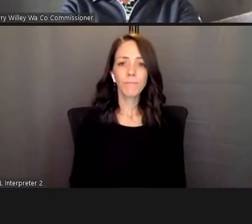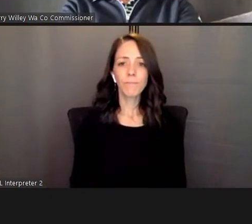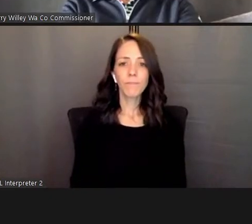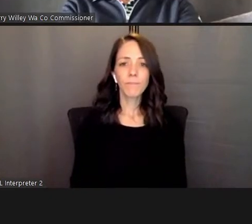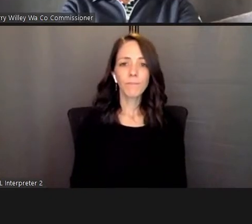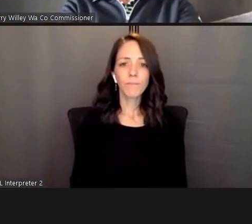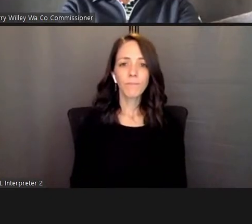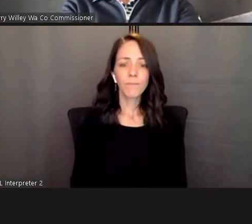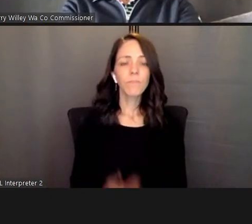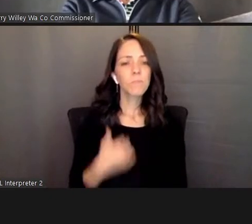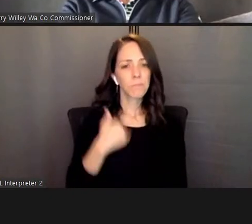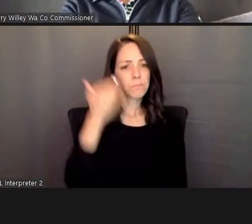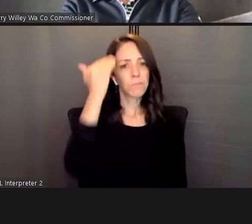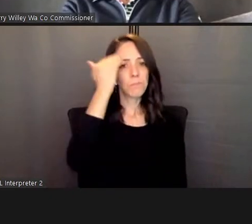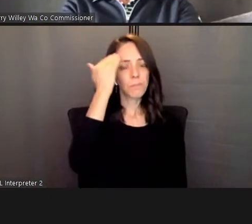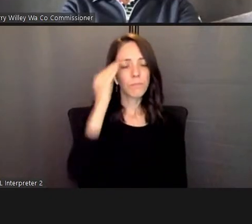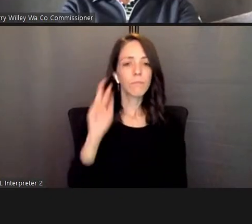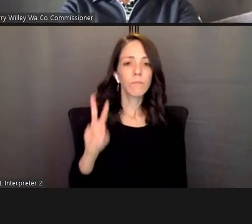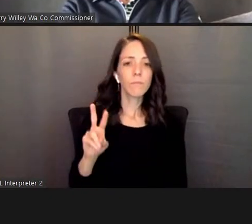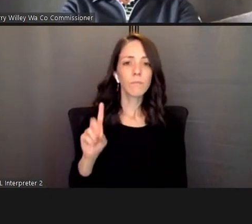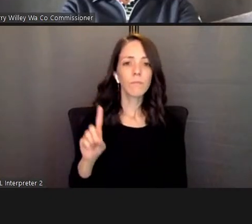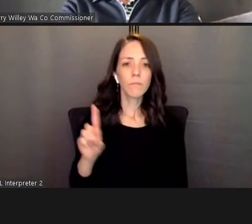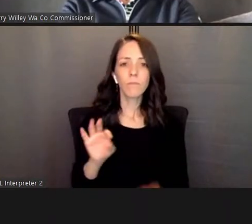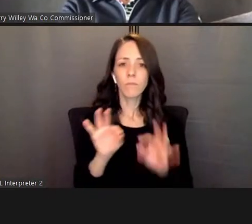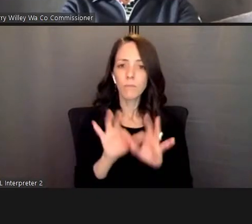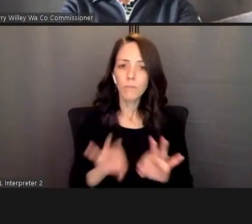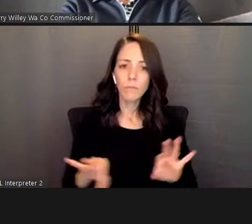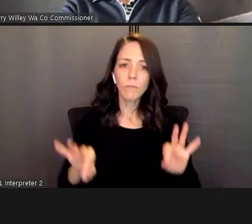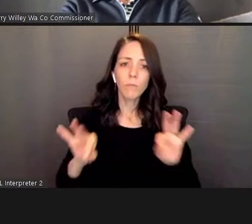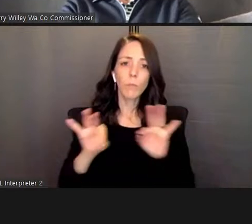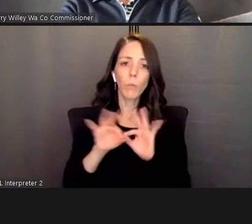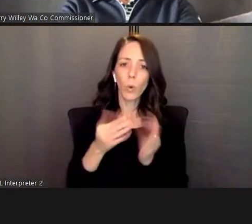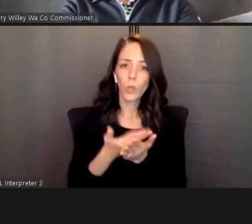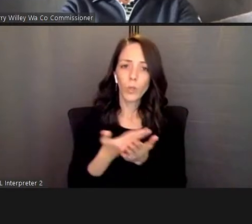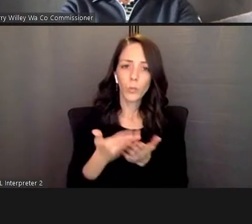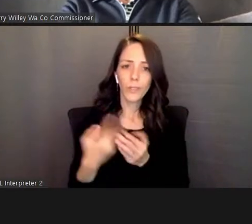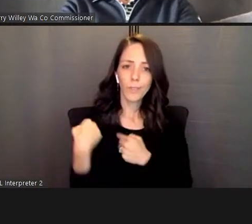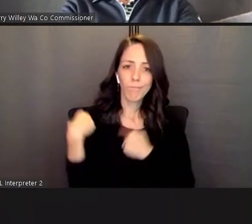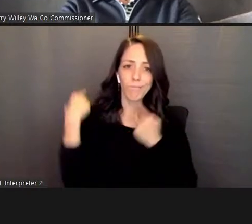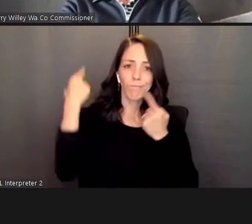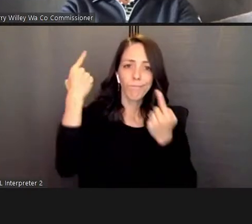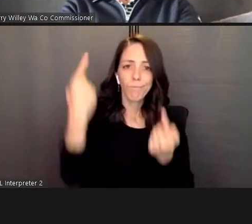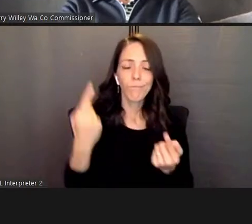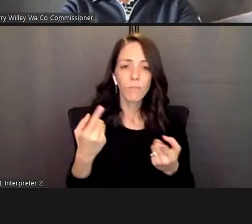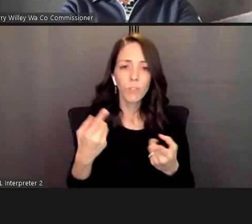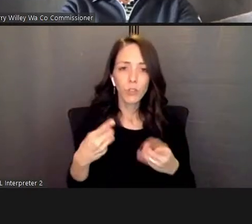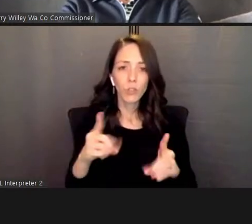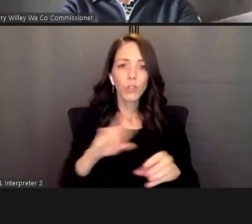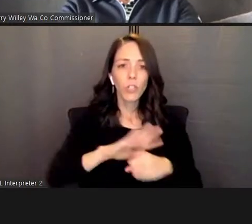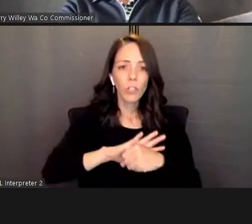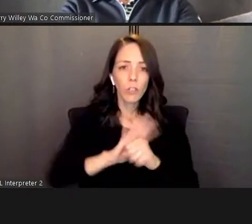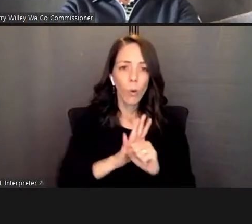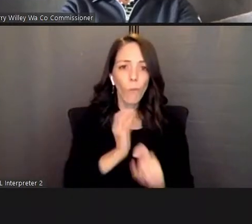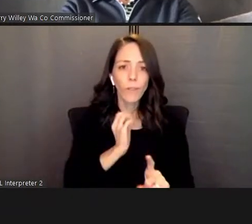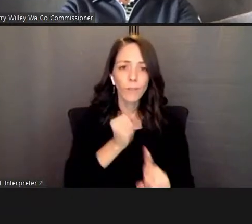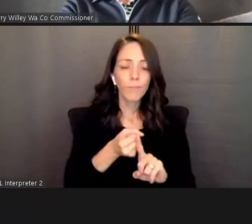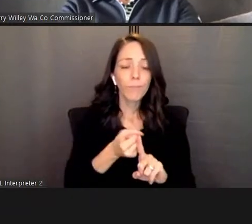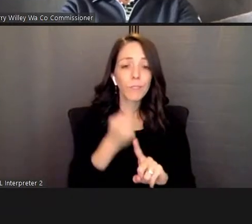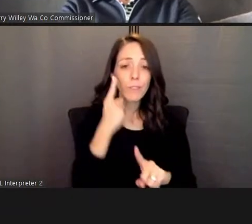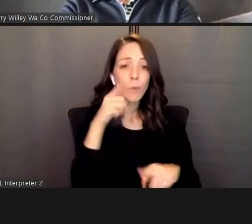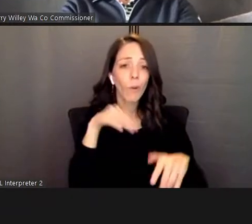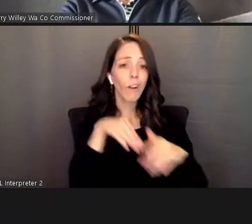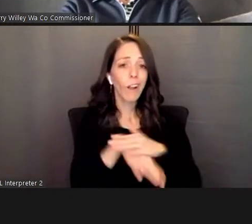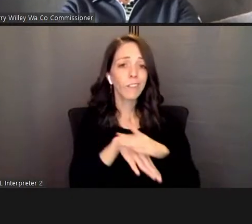I know 211 is a vital resource and has been throughout the pandemic for accessing